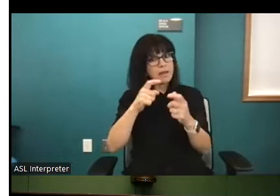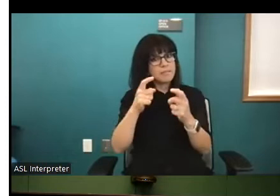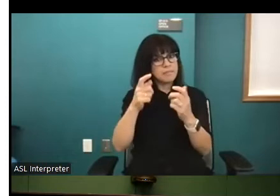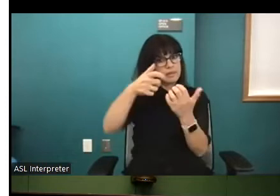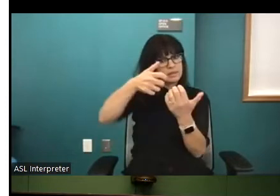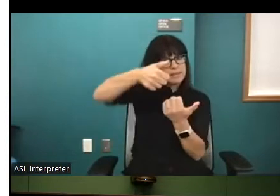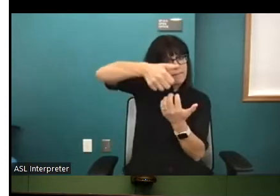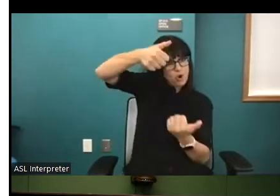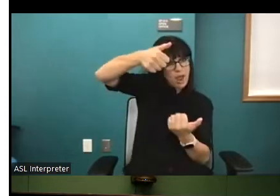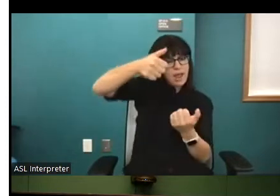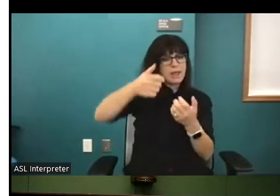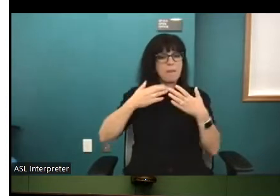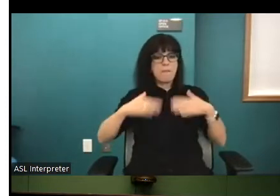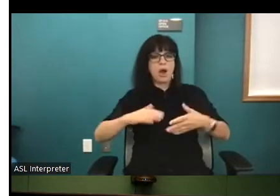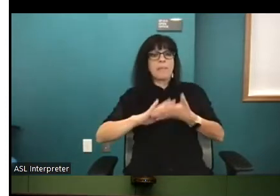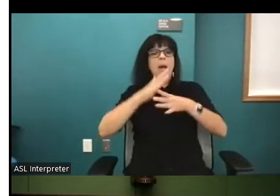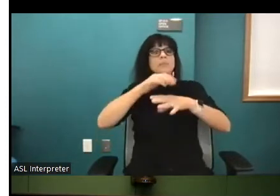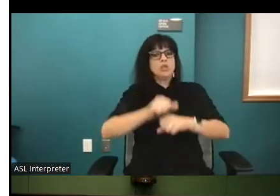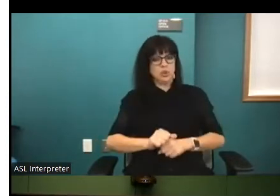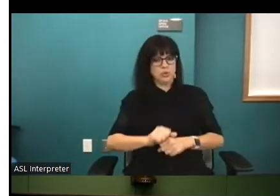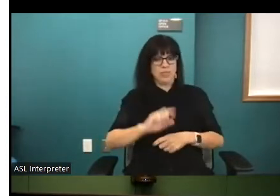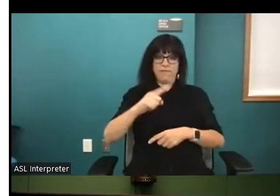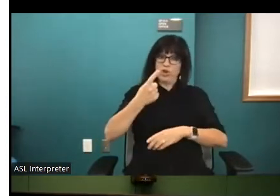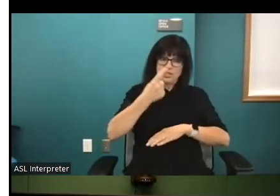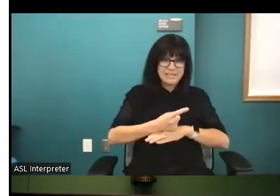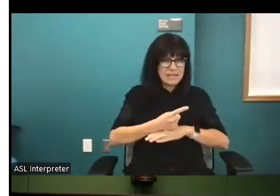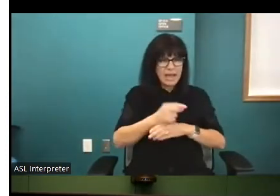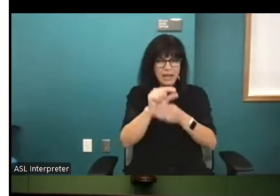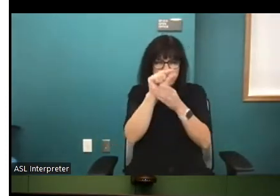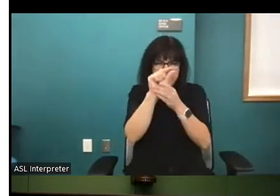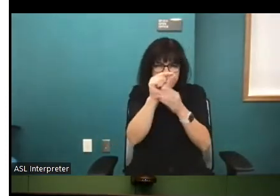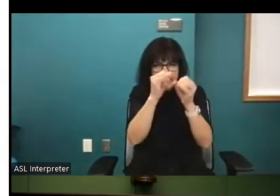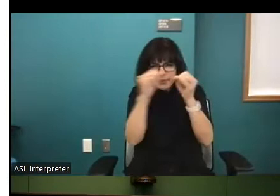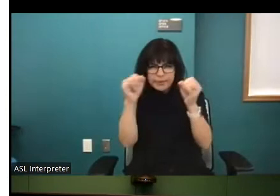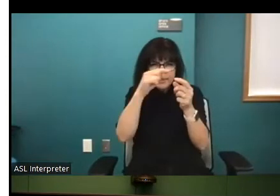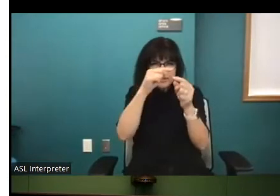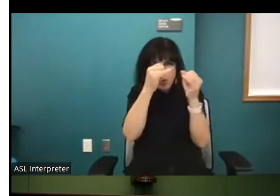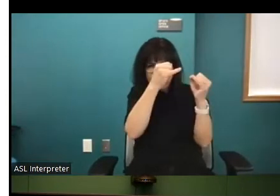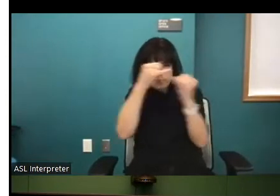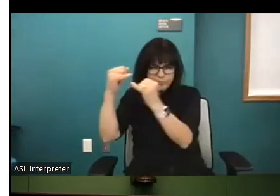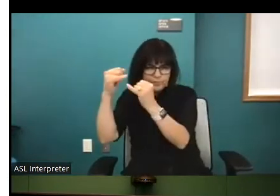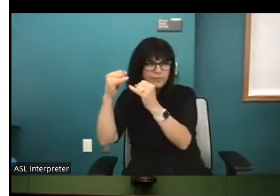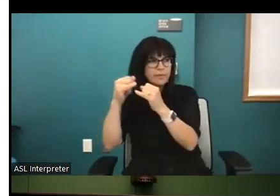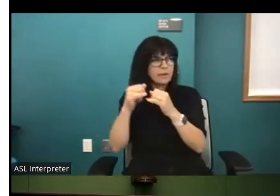right? Because Yeah. your body gets used to it. Day And so- one, you're gonna have an itsy bitsy teeny little dynamic range because,